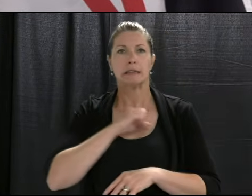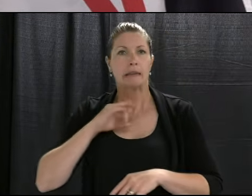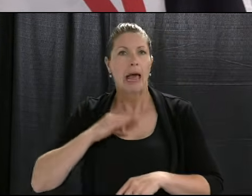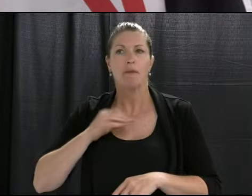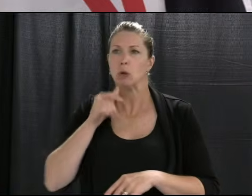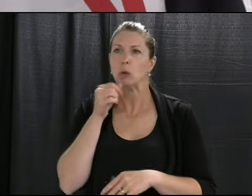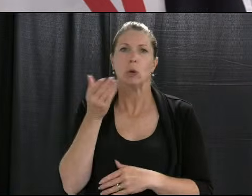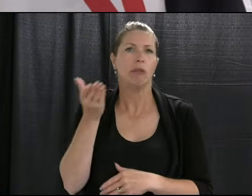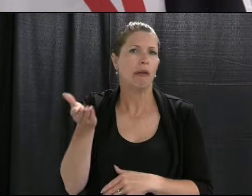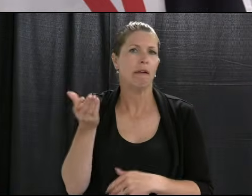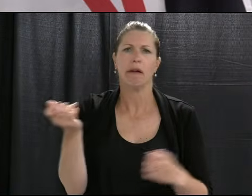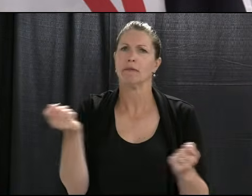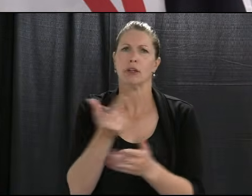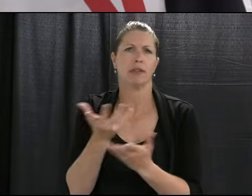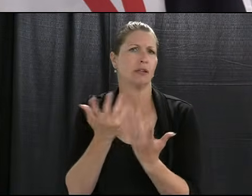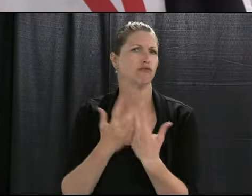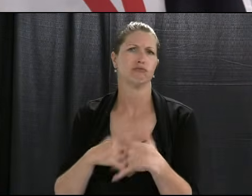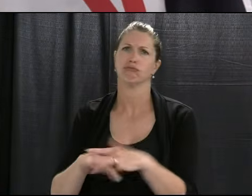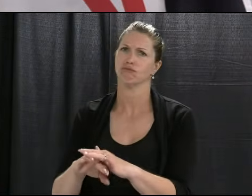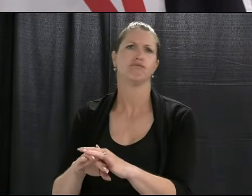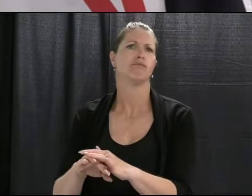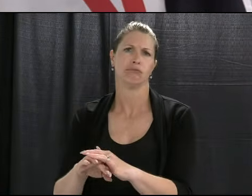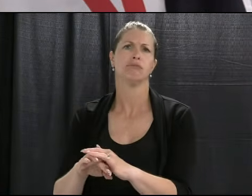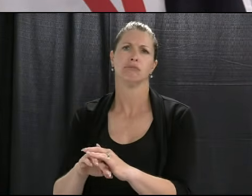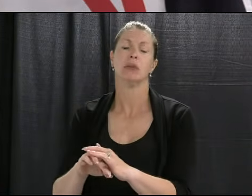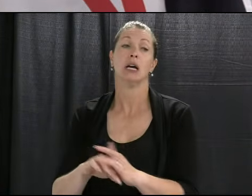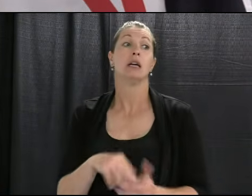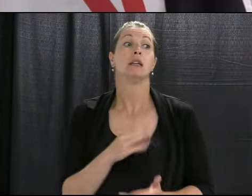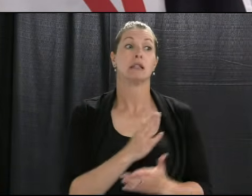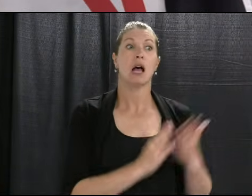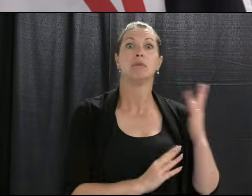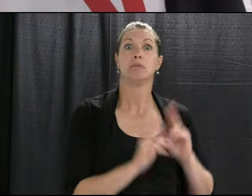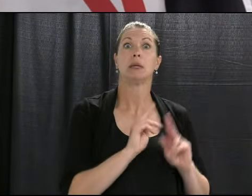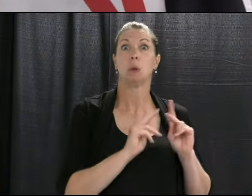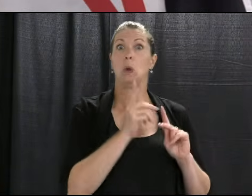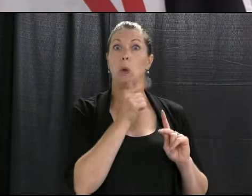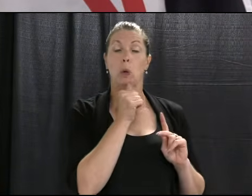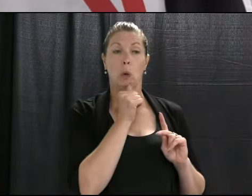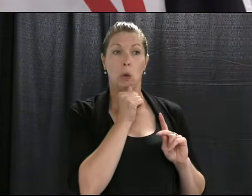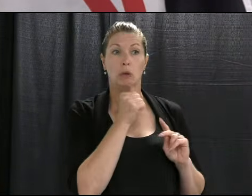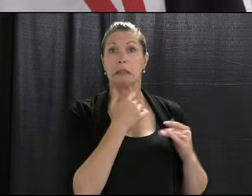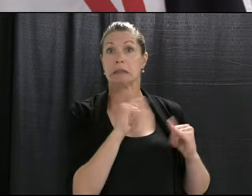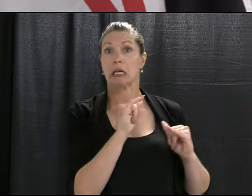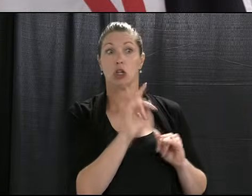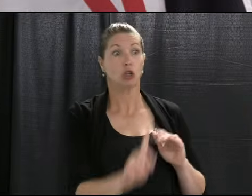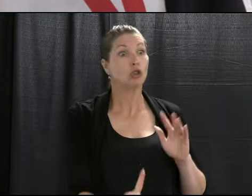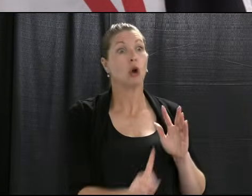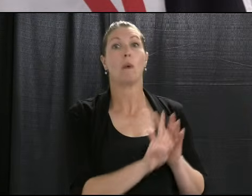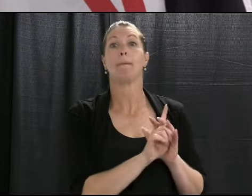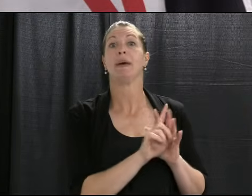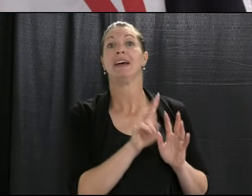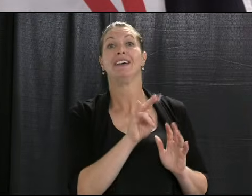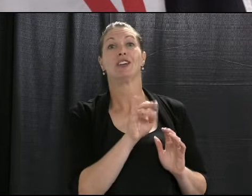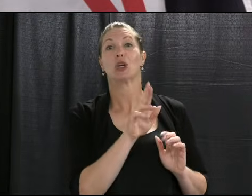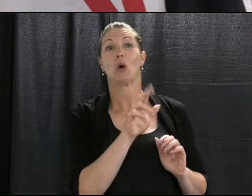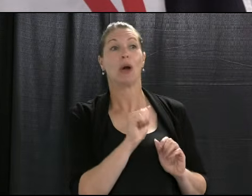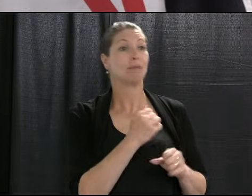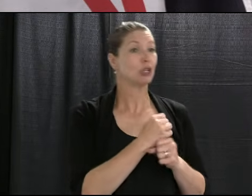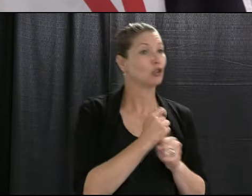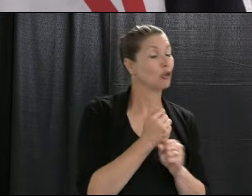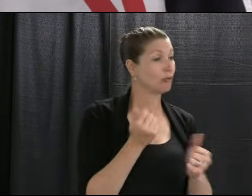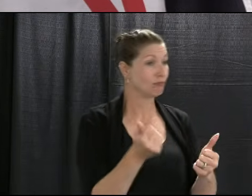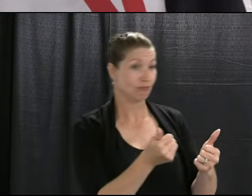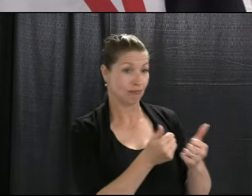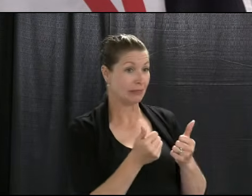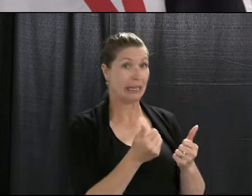have been evacuated is under control. There are individuals from Victoria who are continuing to drop by to make sure everybody's okay and make sure everybody has